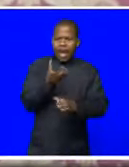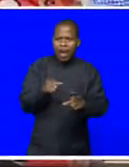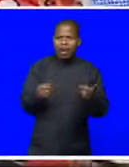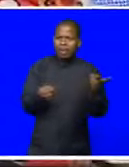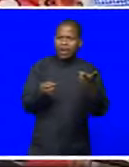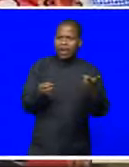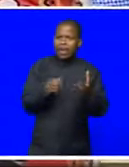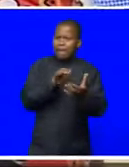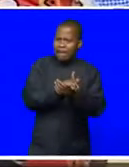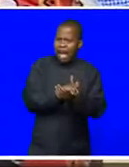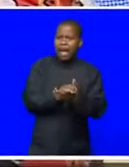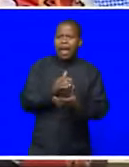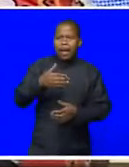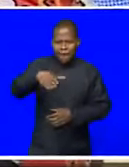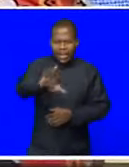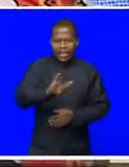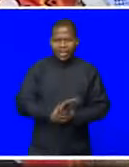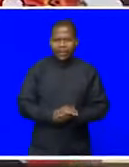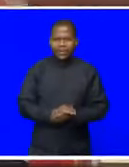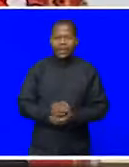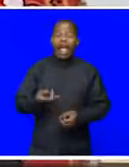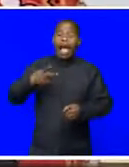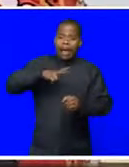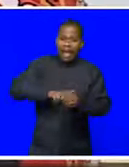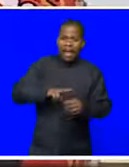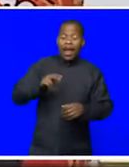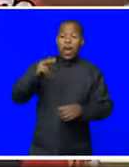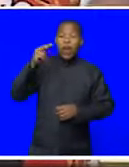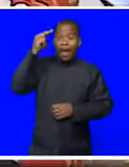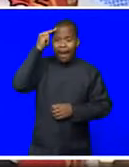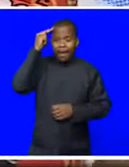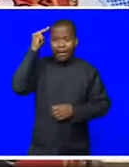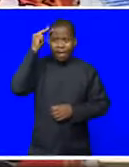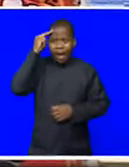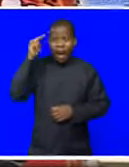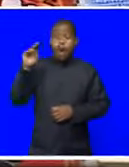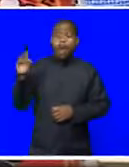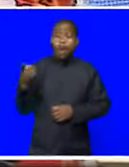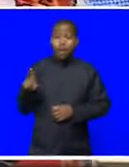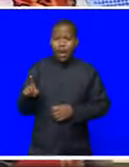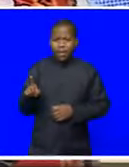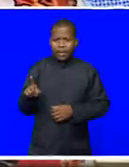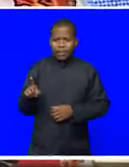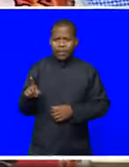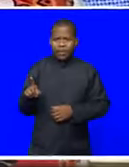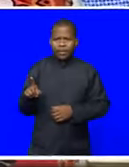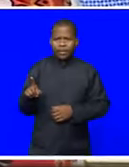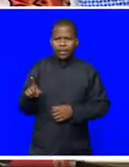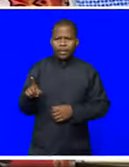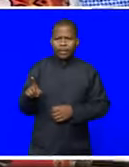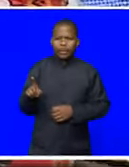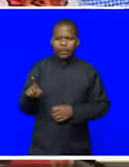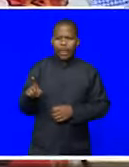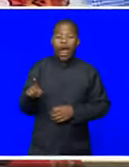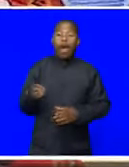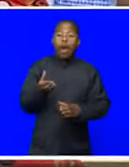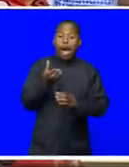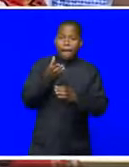countries. We understand, Your Majesty, that mutually beneficial